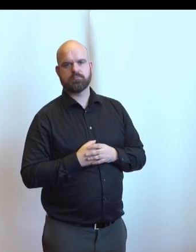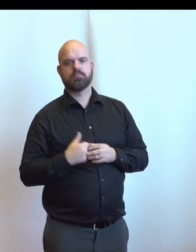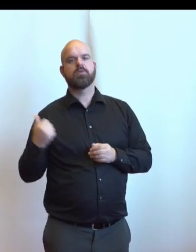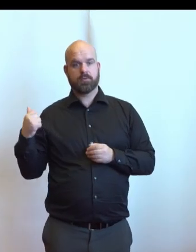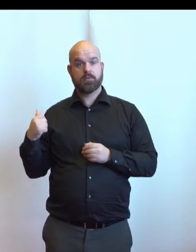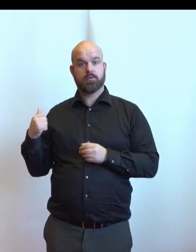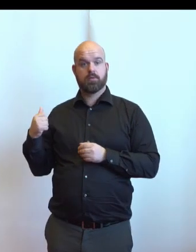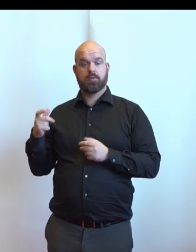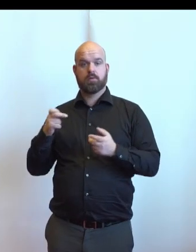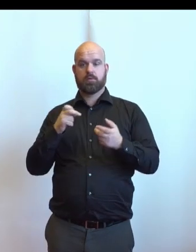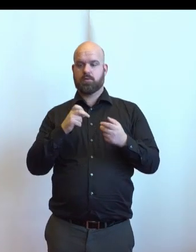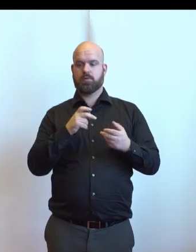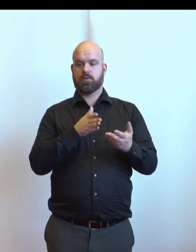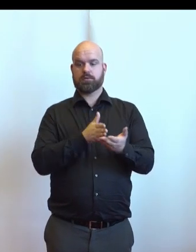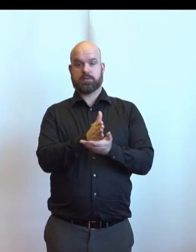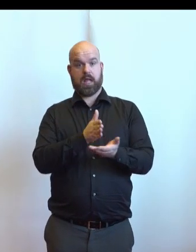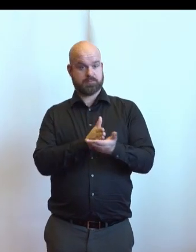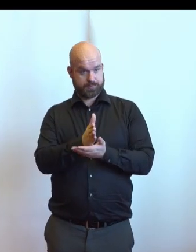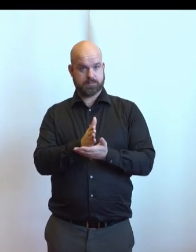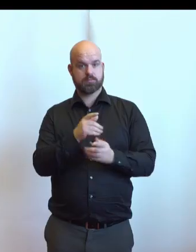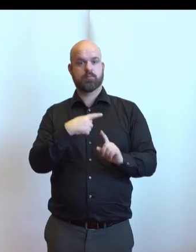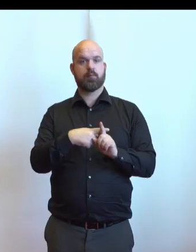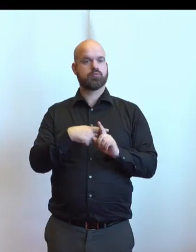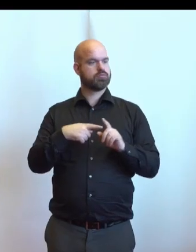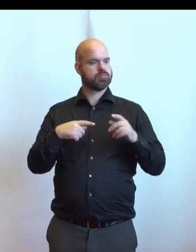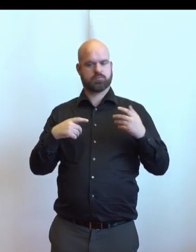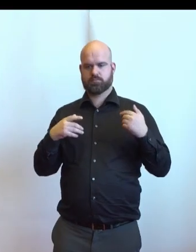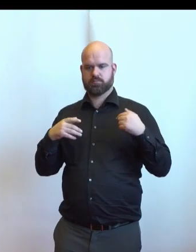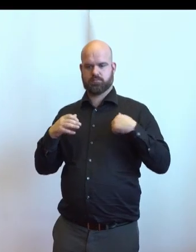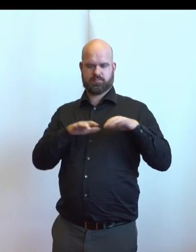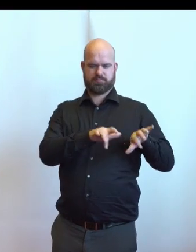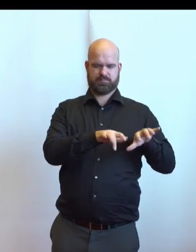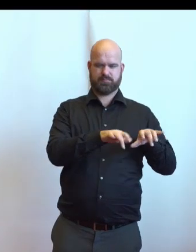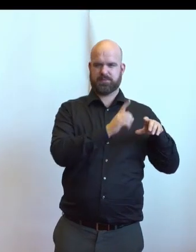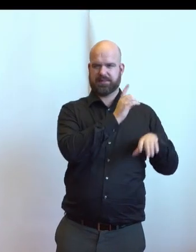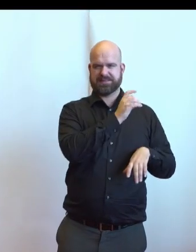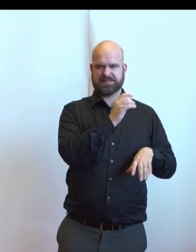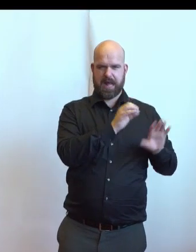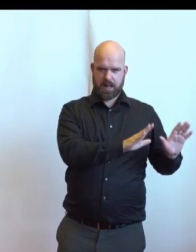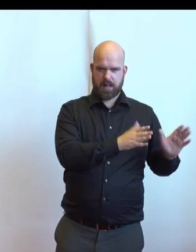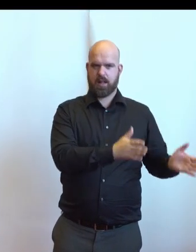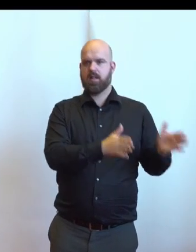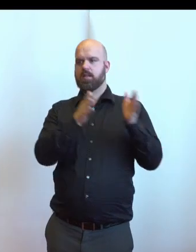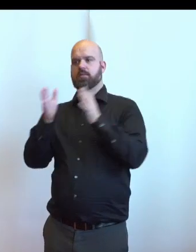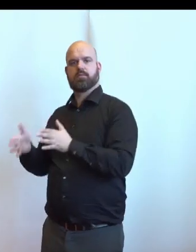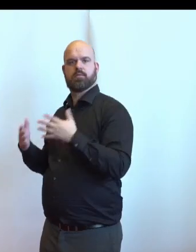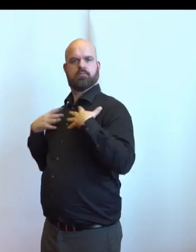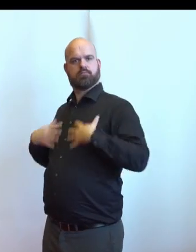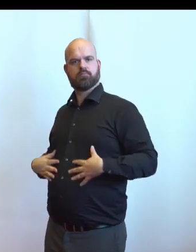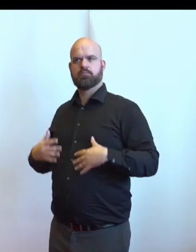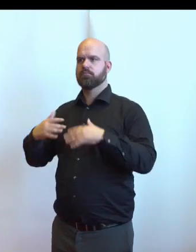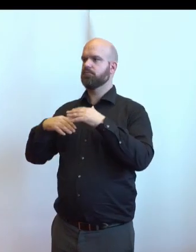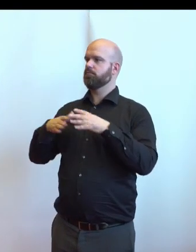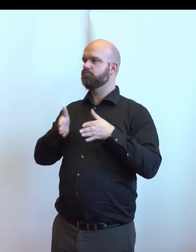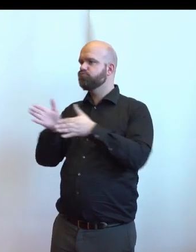Originally, we tried to make the buildings accessible, and now when you build new buildings, most of them, at